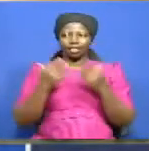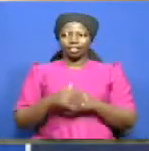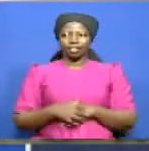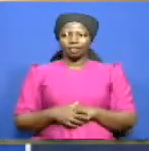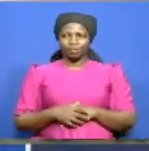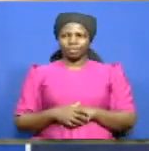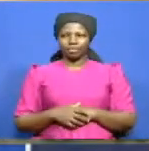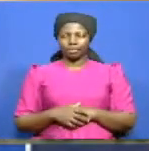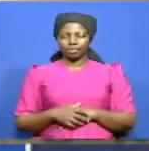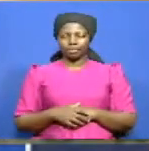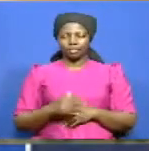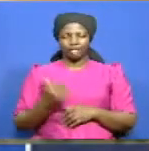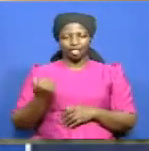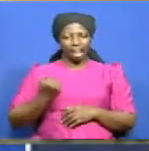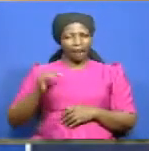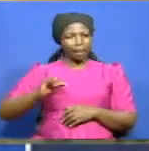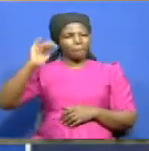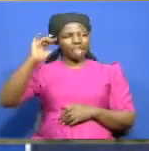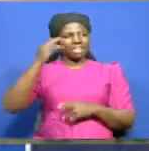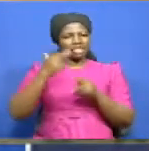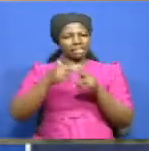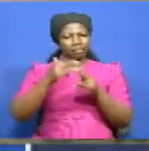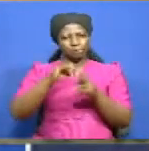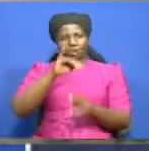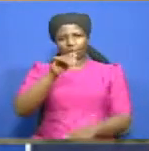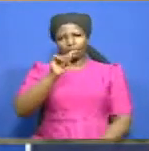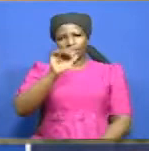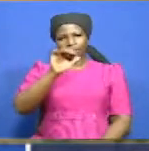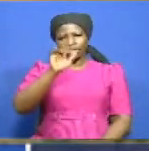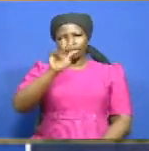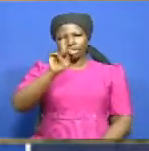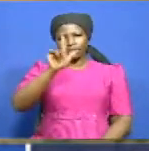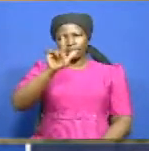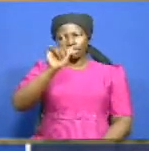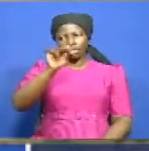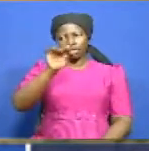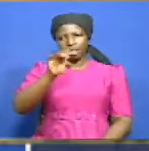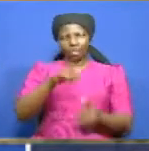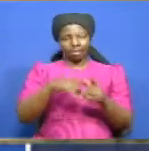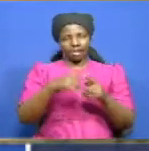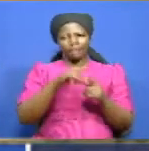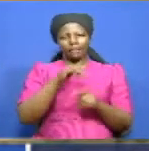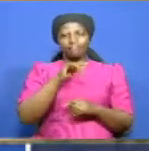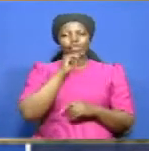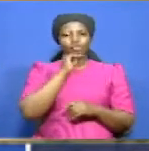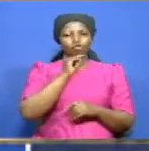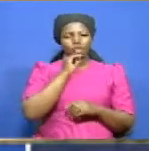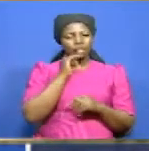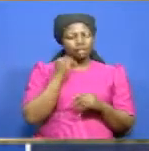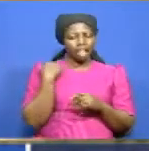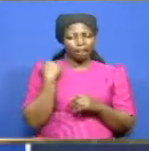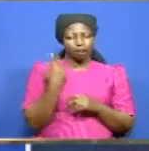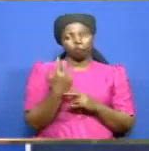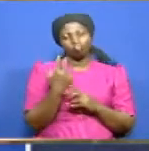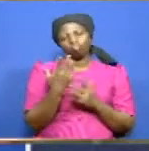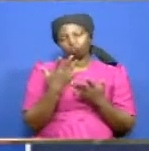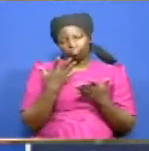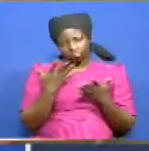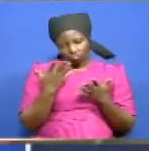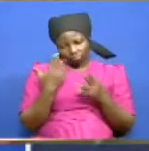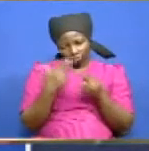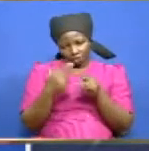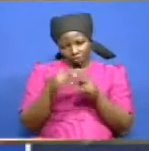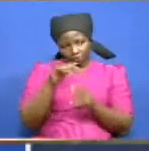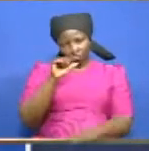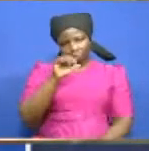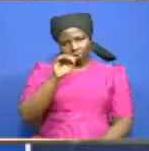Msichana ndio mkubwa anaitwa Jacqueline Akinyi. Lafu huyo kijana ndiye anamfuata anaitwa Gordon Onyango.